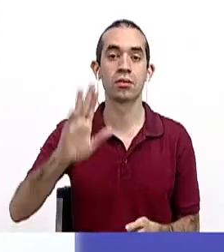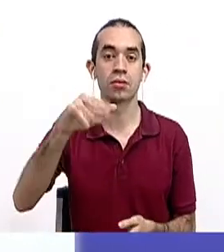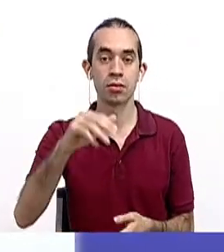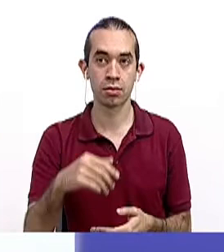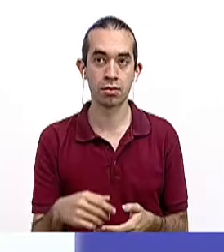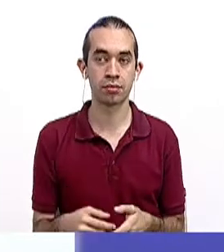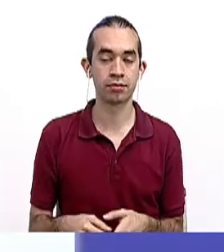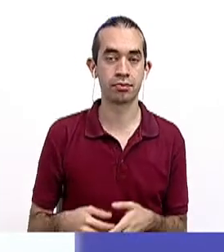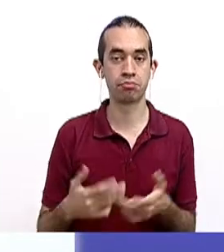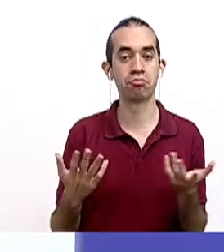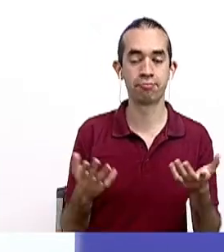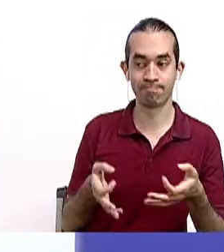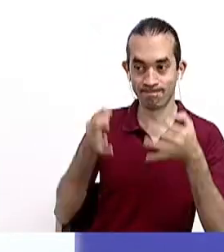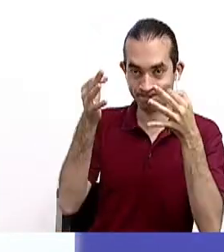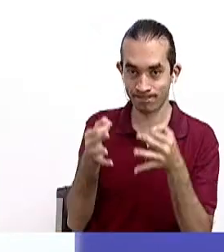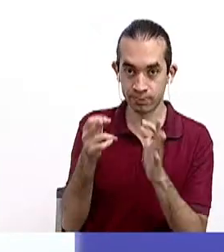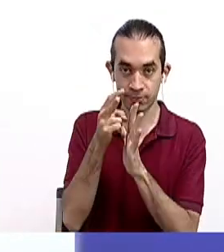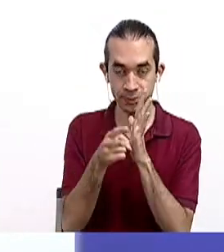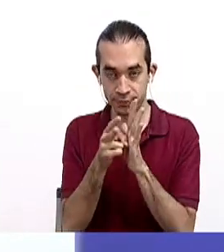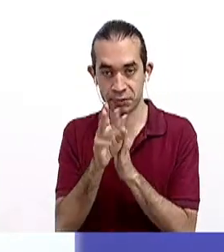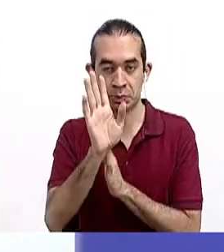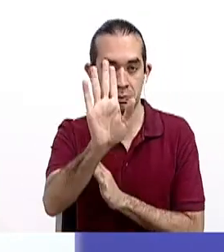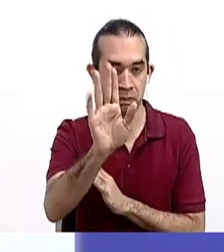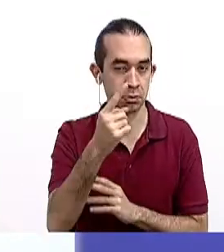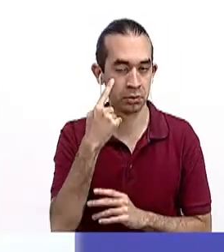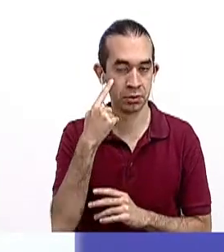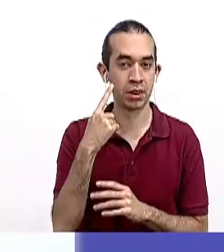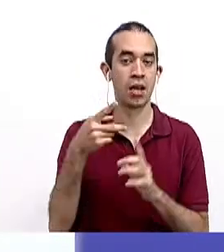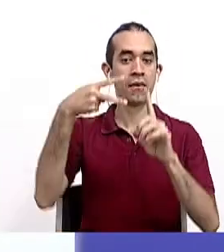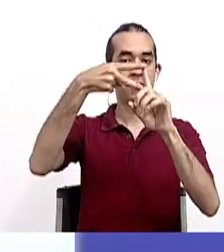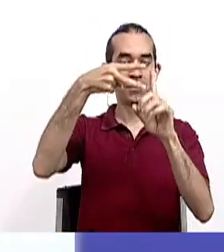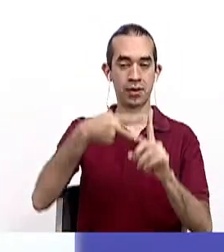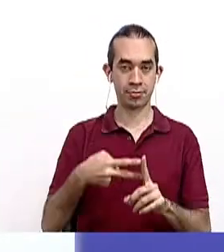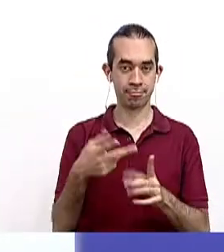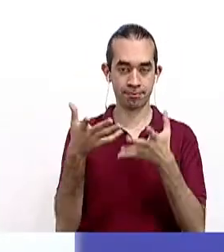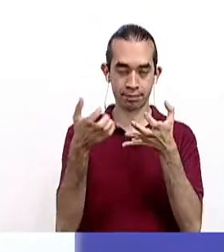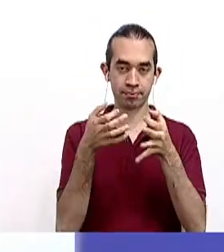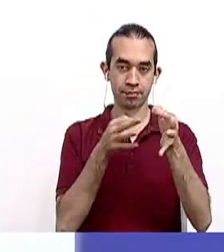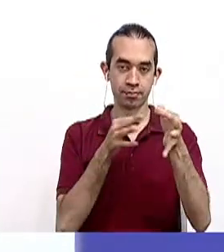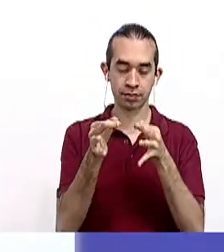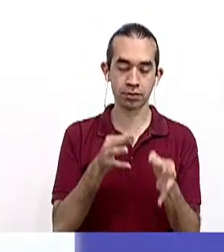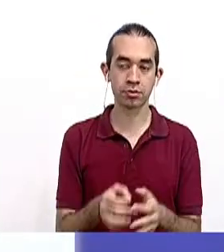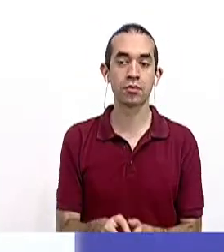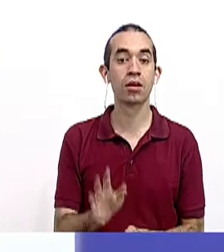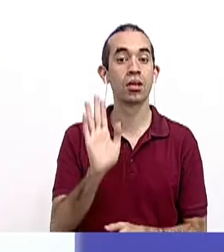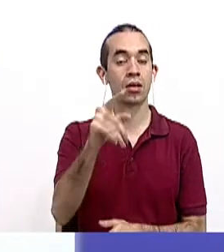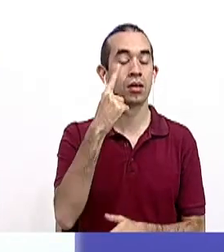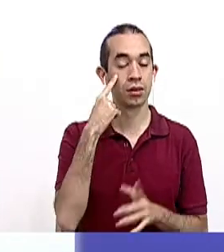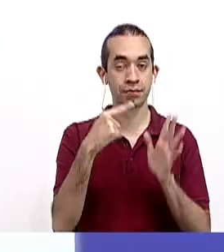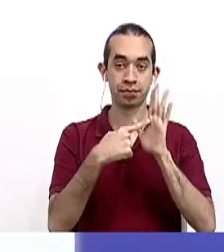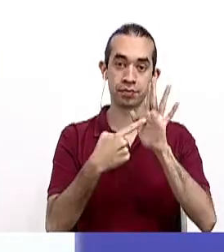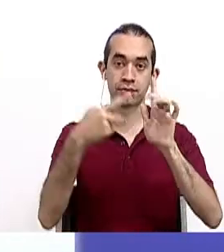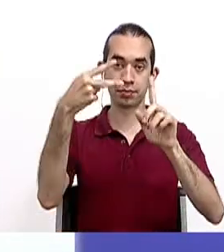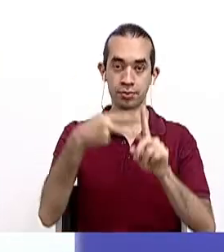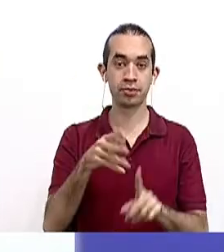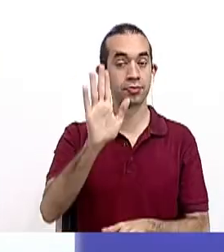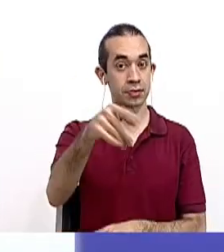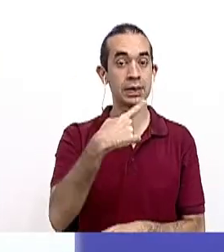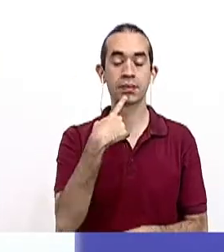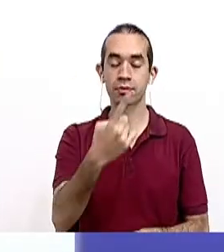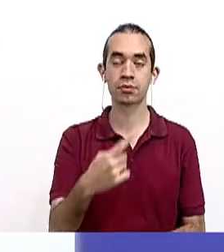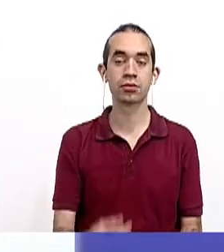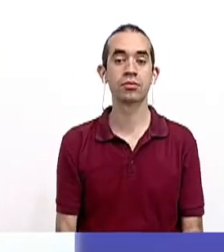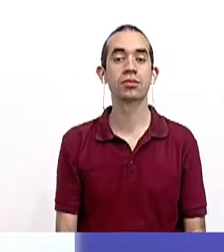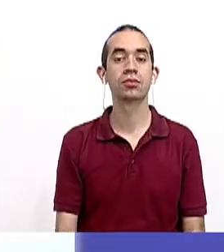we actually go into the video, I have some vocabulary I want to show you. But before I show you the vocabulary, let me tell you. You